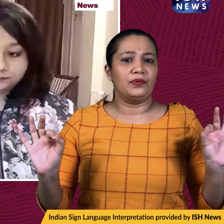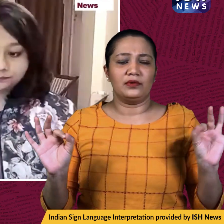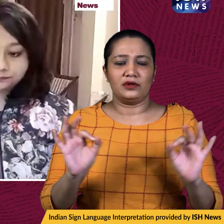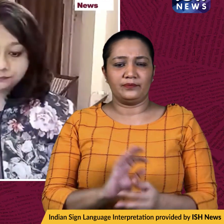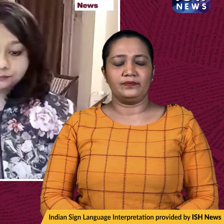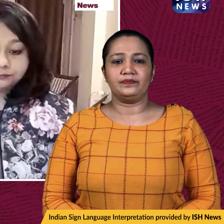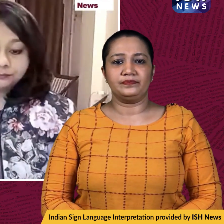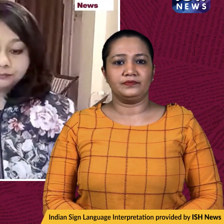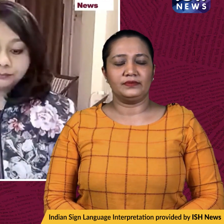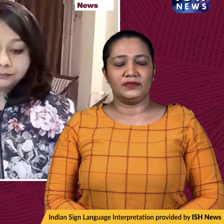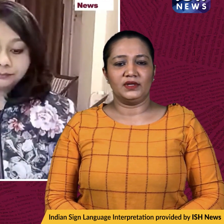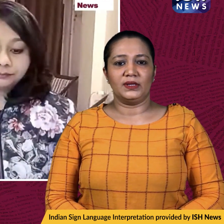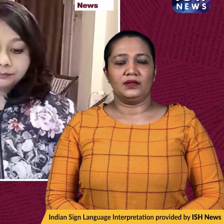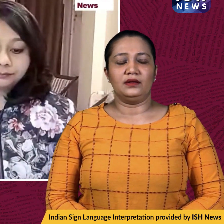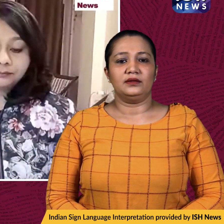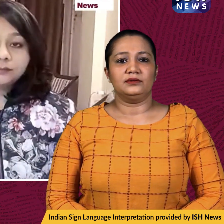quote.